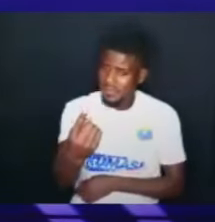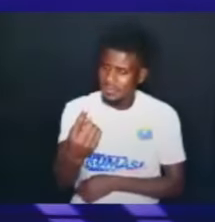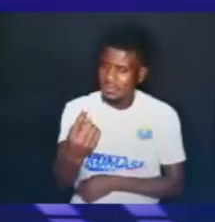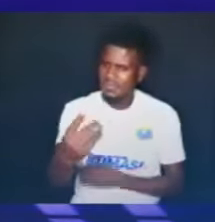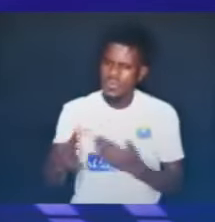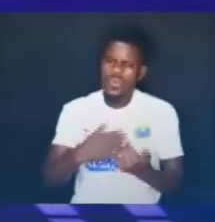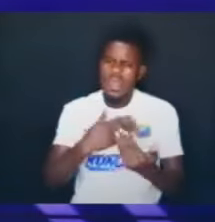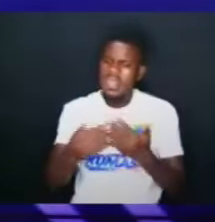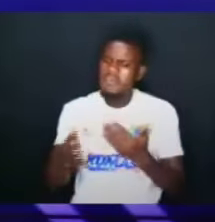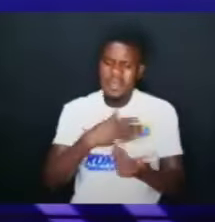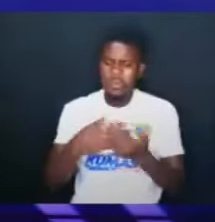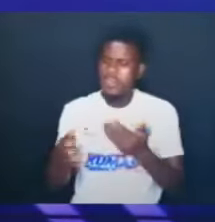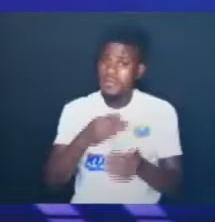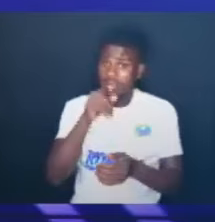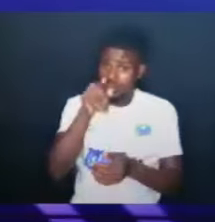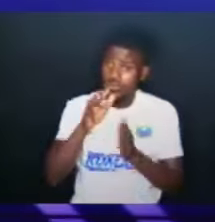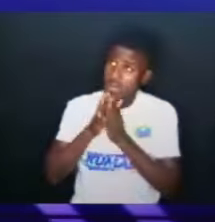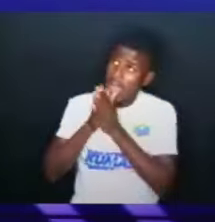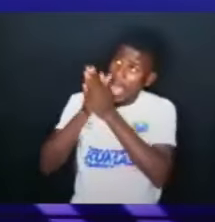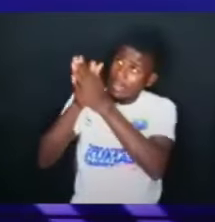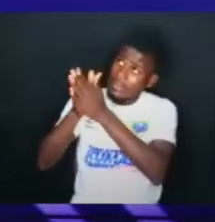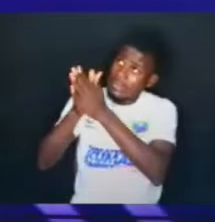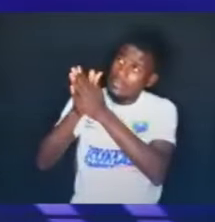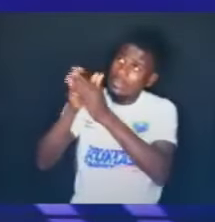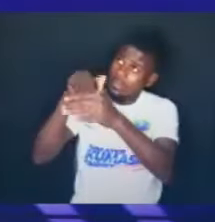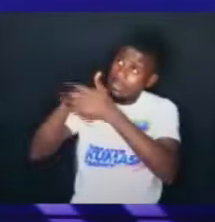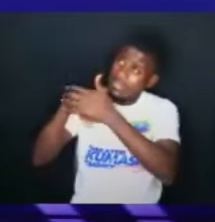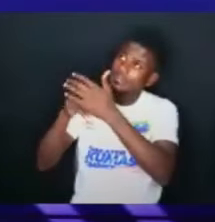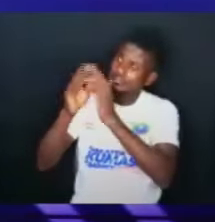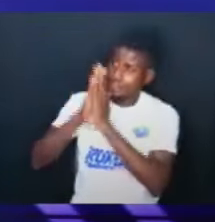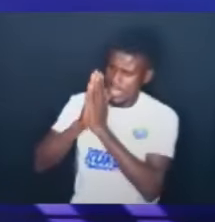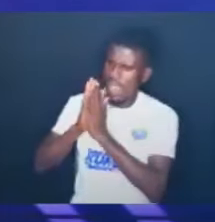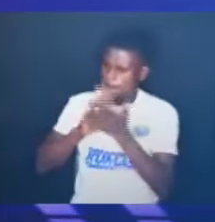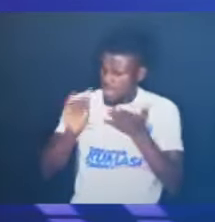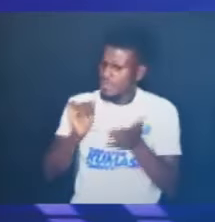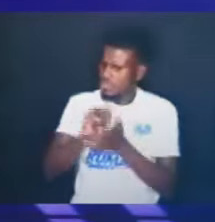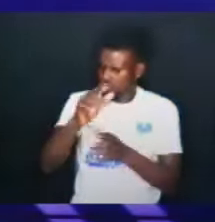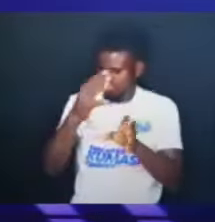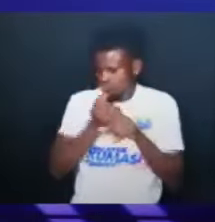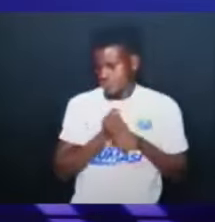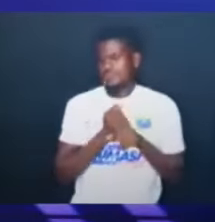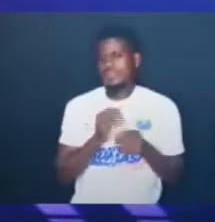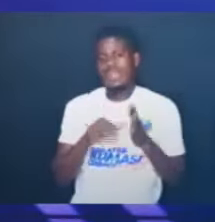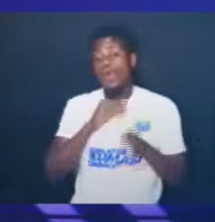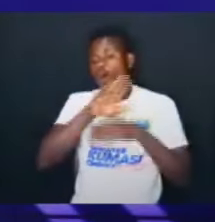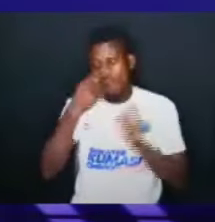whatever you ask for in prayer, believe that you have received it, and it